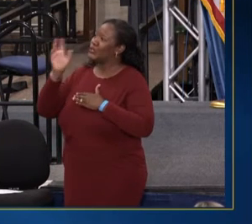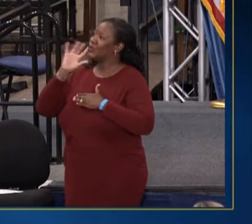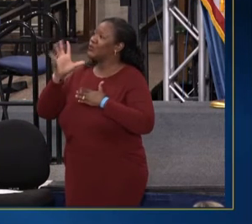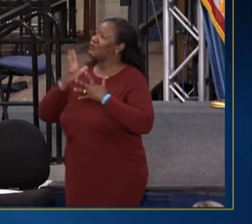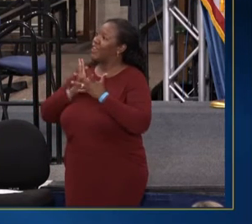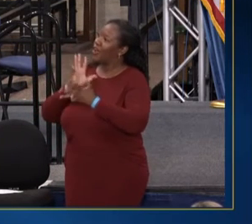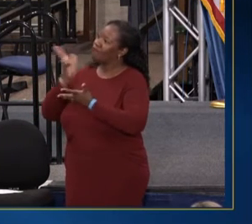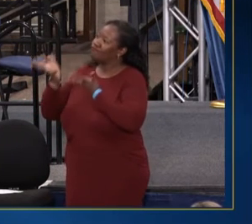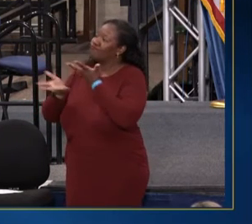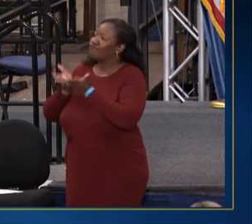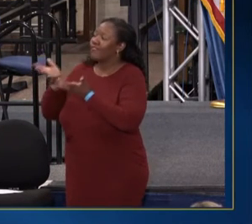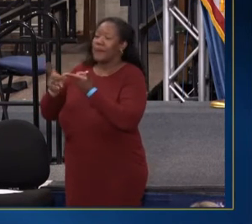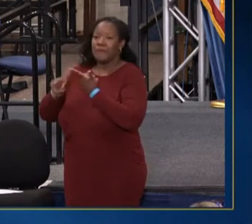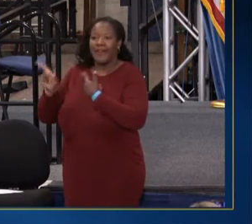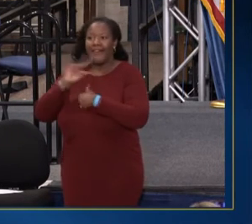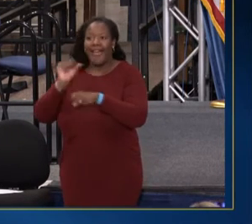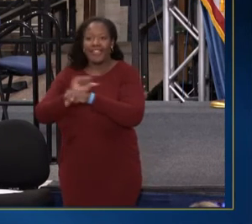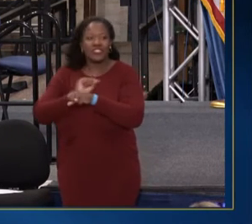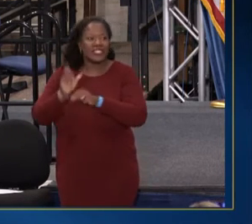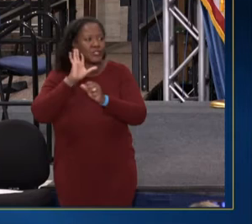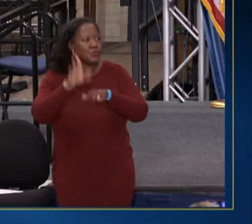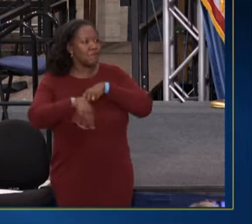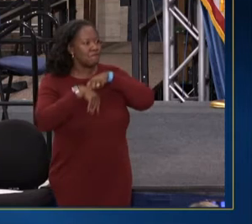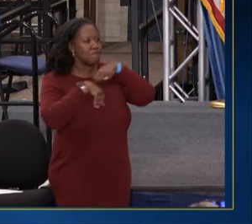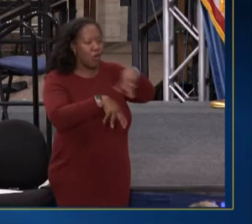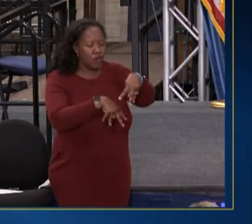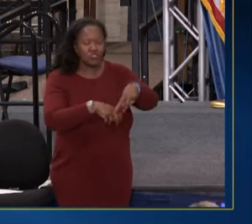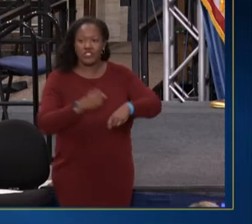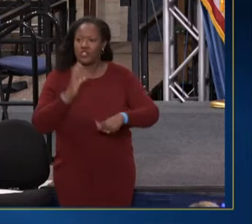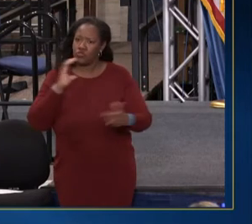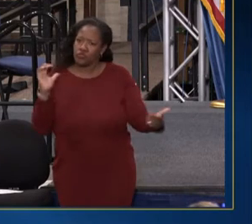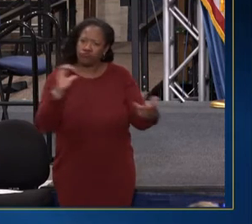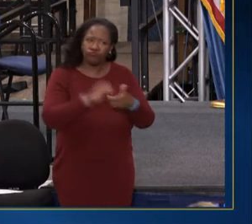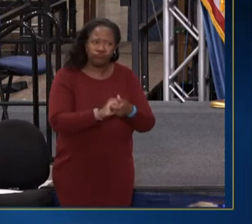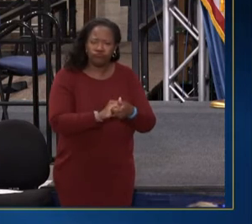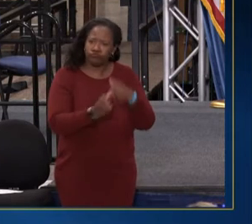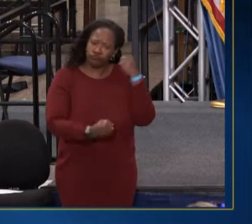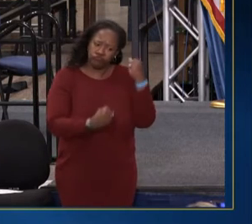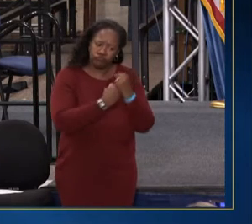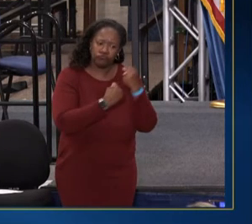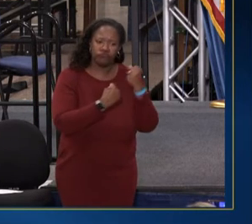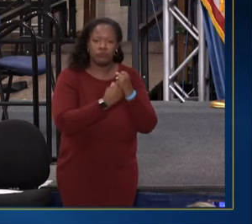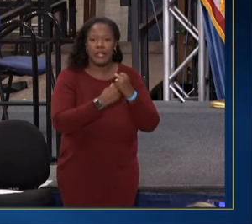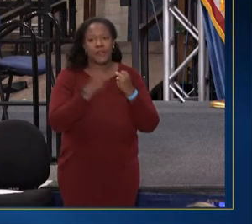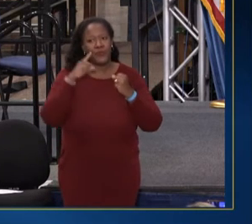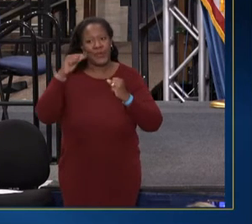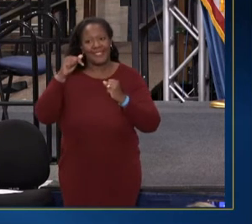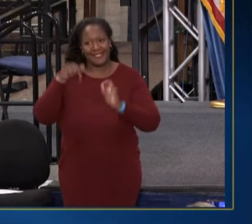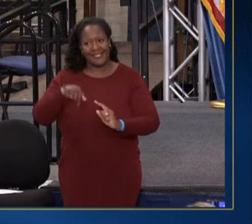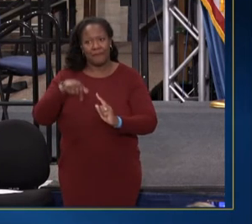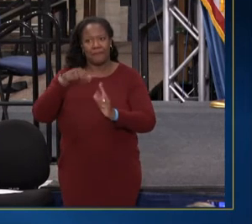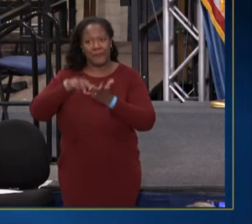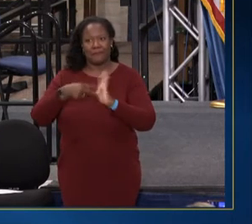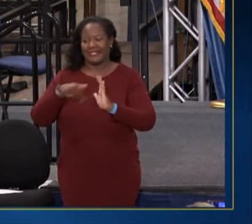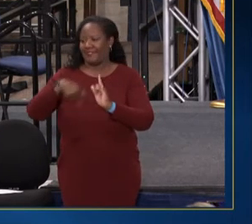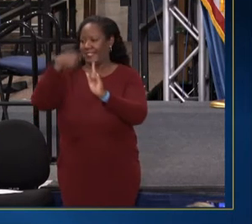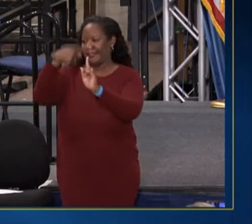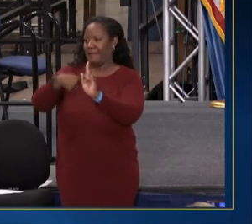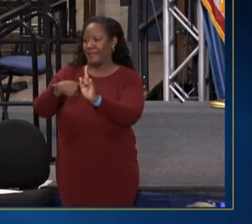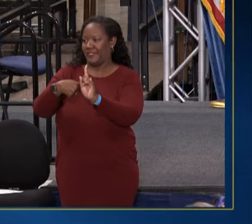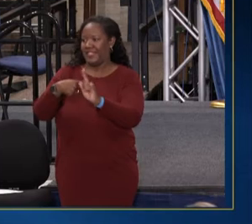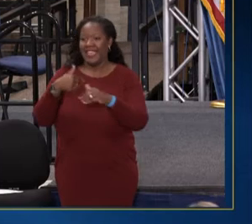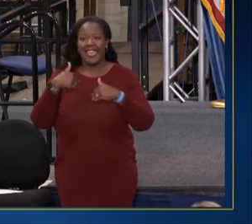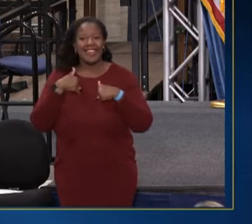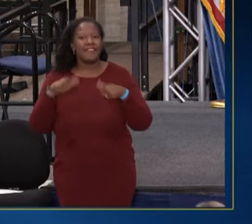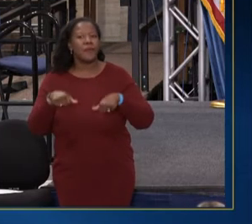had a chance to actually march, to stand up, to do the things that this month is supposed to stand for. And have an